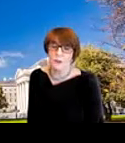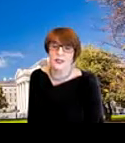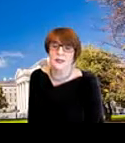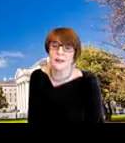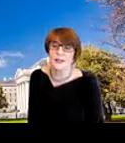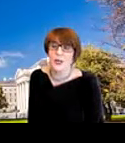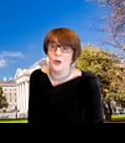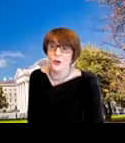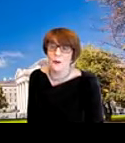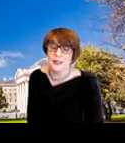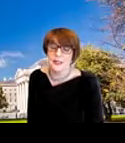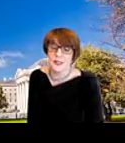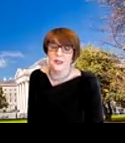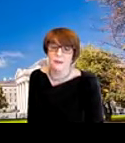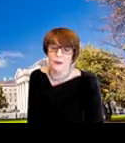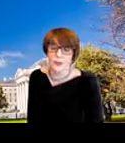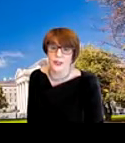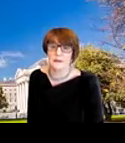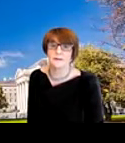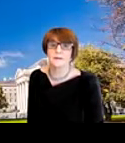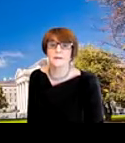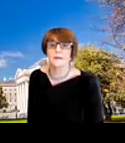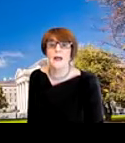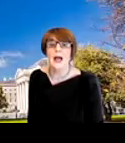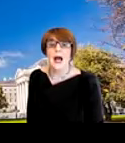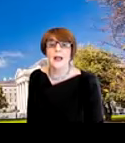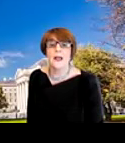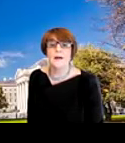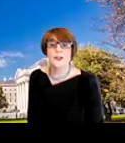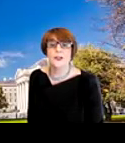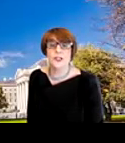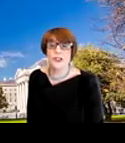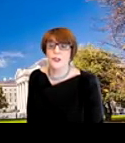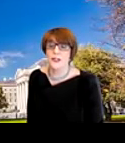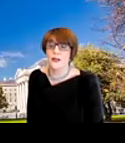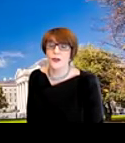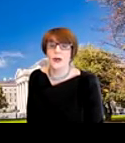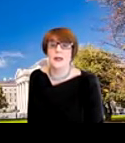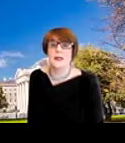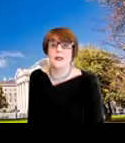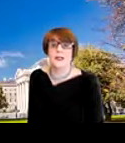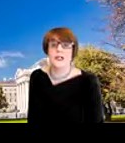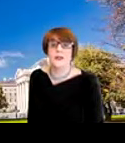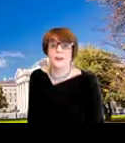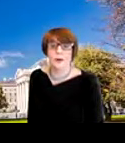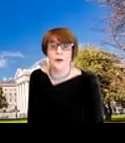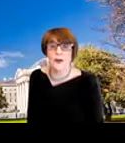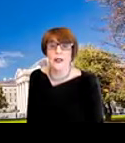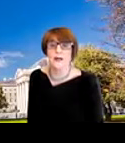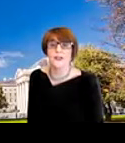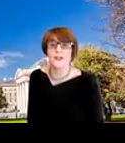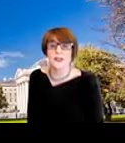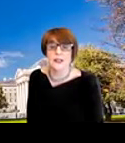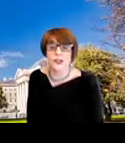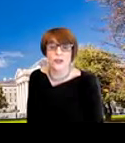682 participants who completed the protocol. And this just gives you an indication of the profile